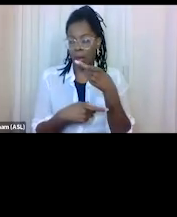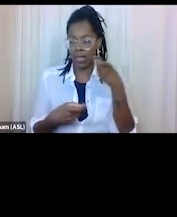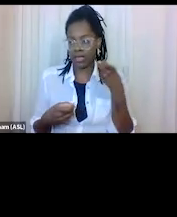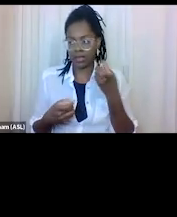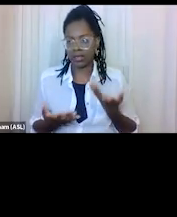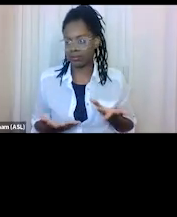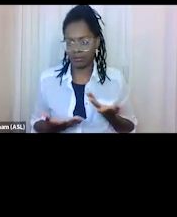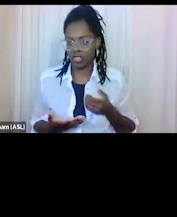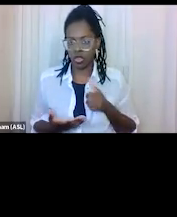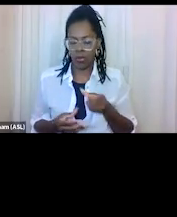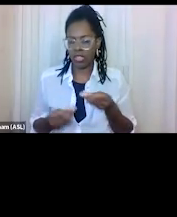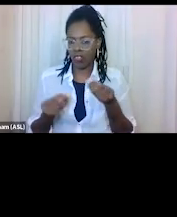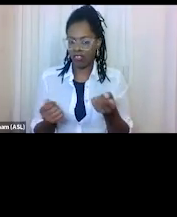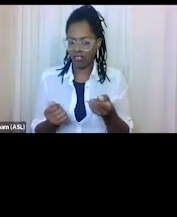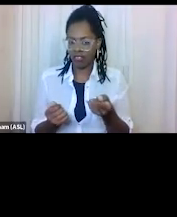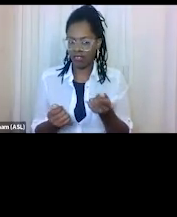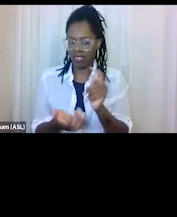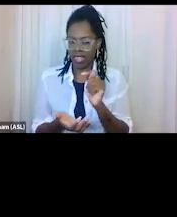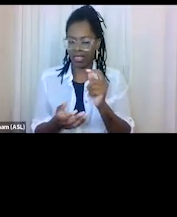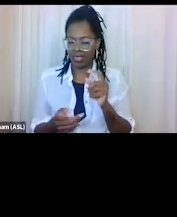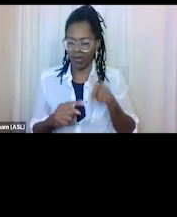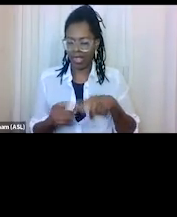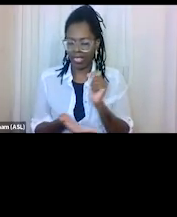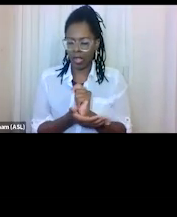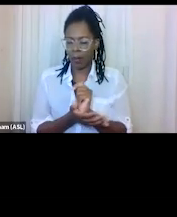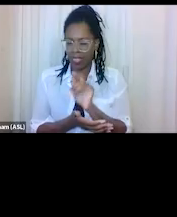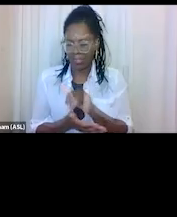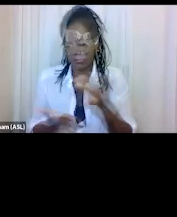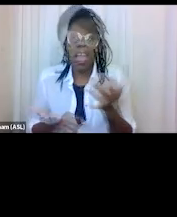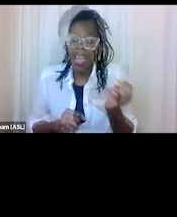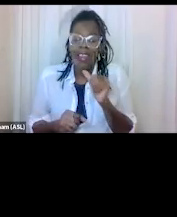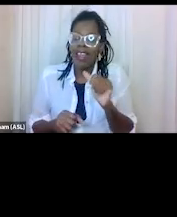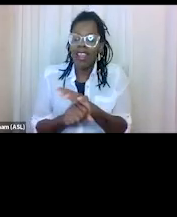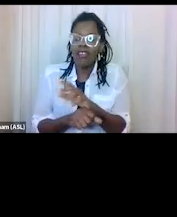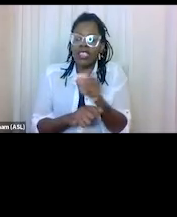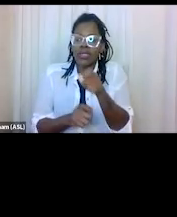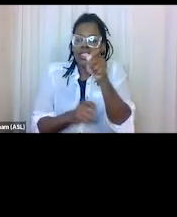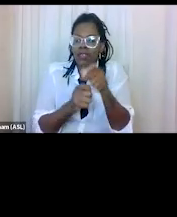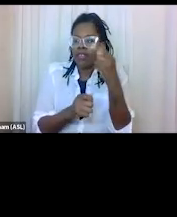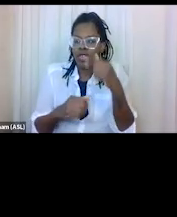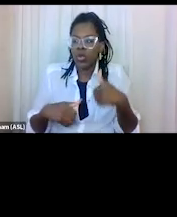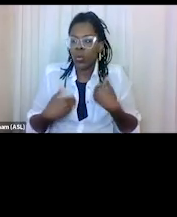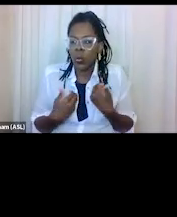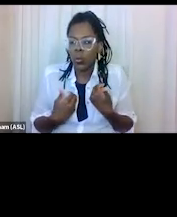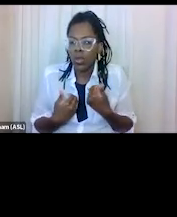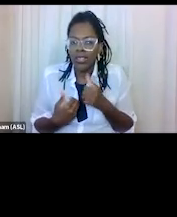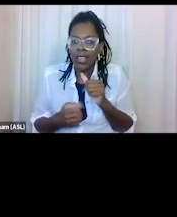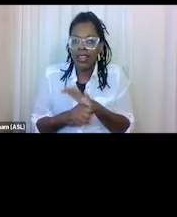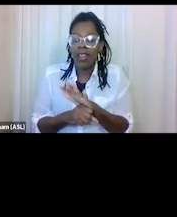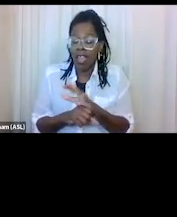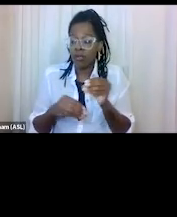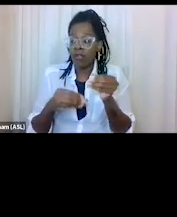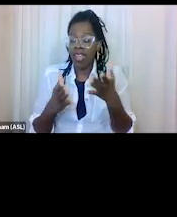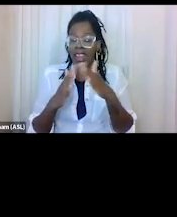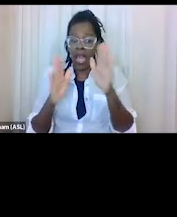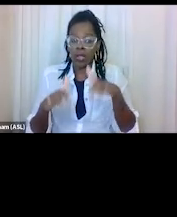doing trauma treatment. I'll touch on that a little bit in a second when I discuss my anecdote. It's not sufficient to provide